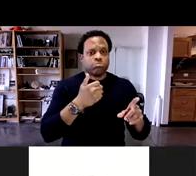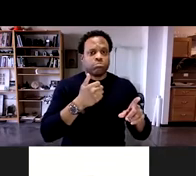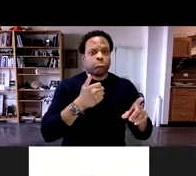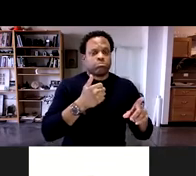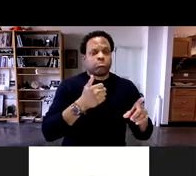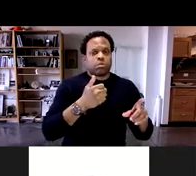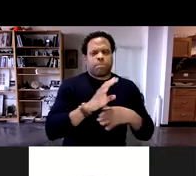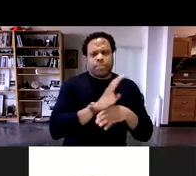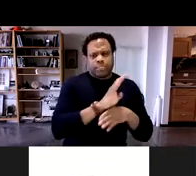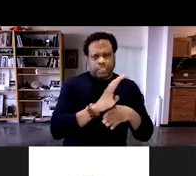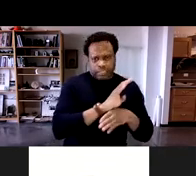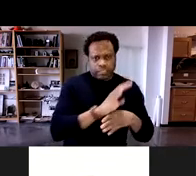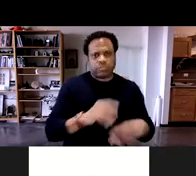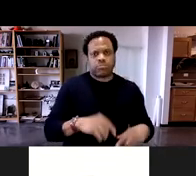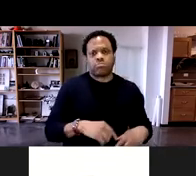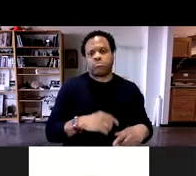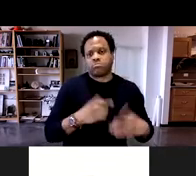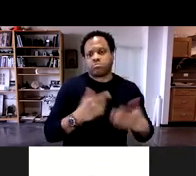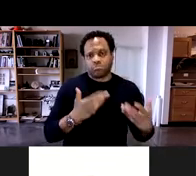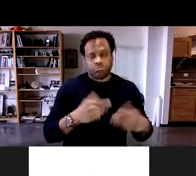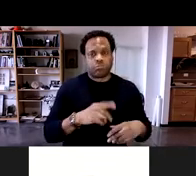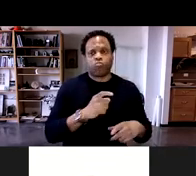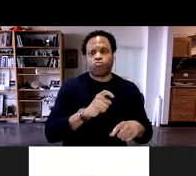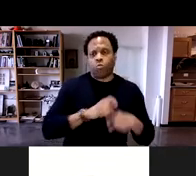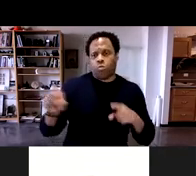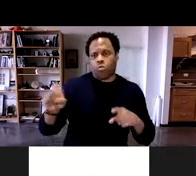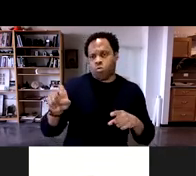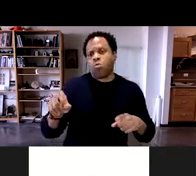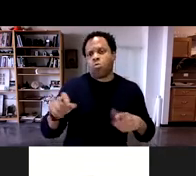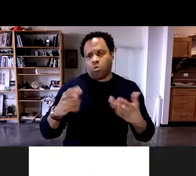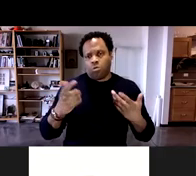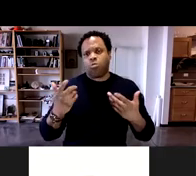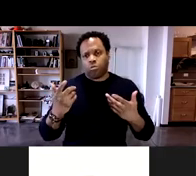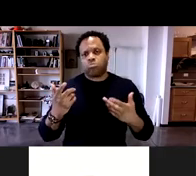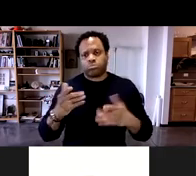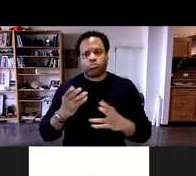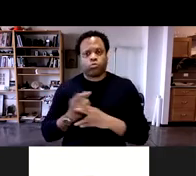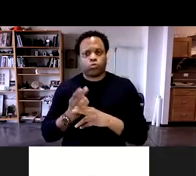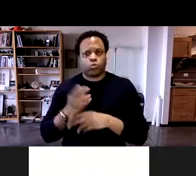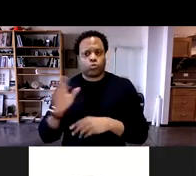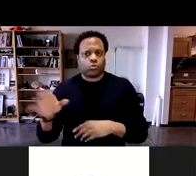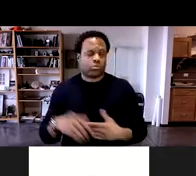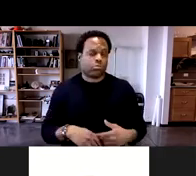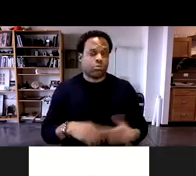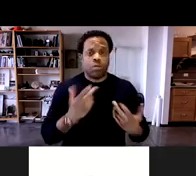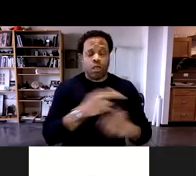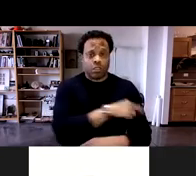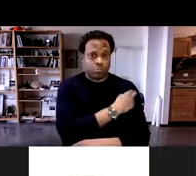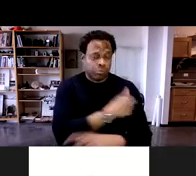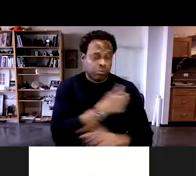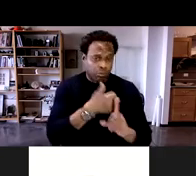Typically, this will happen in like a business situation. They will make the call.